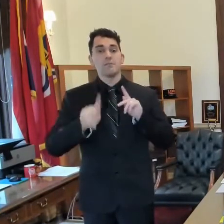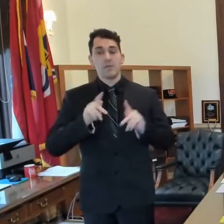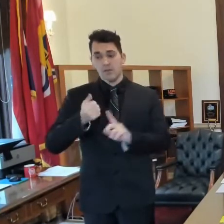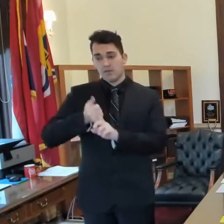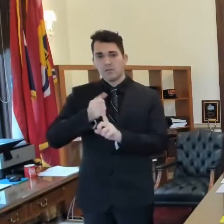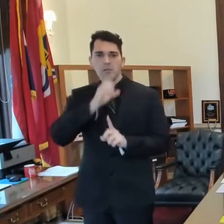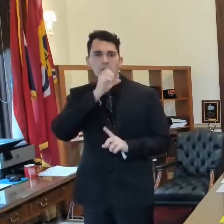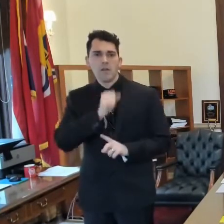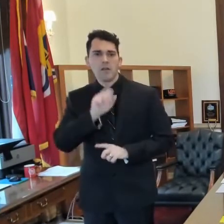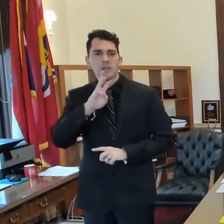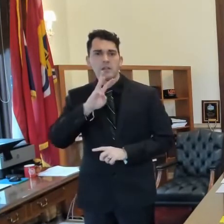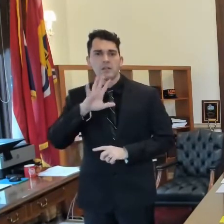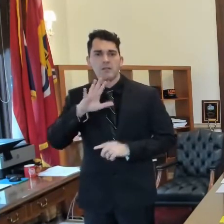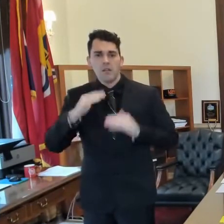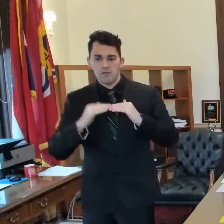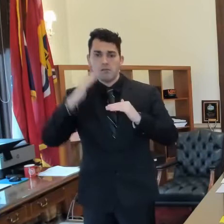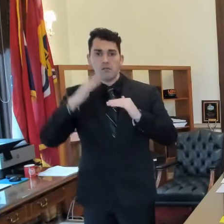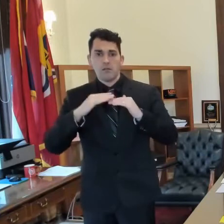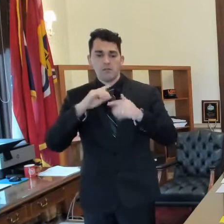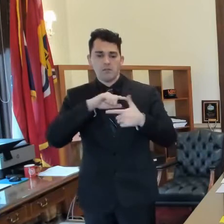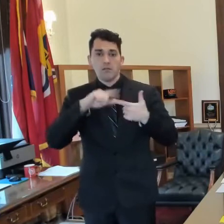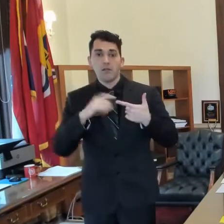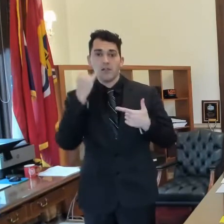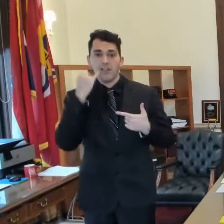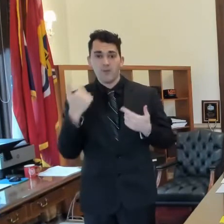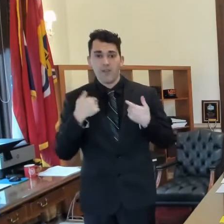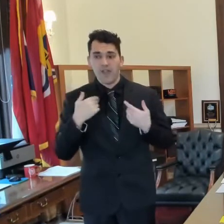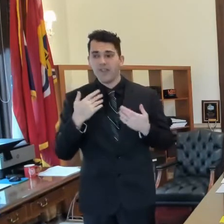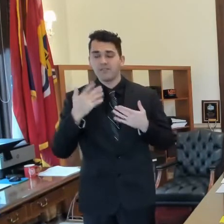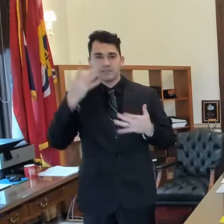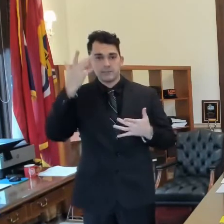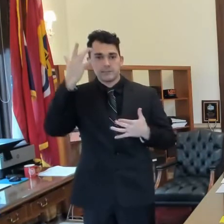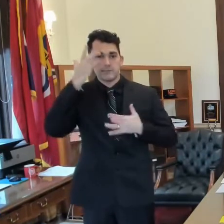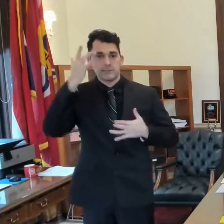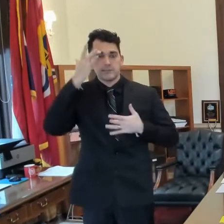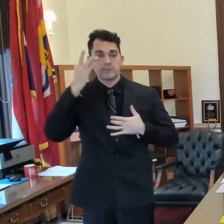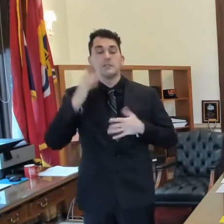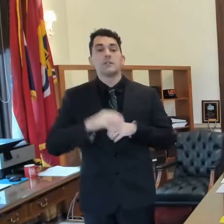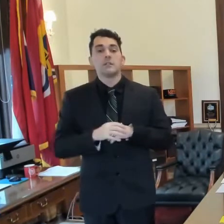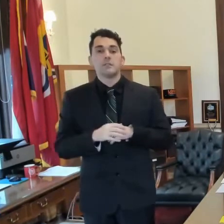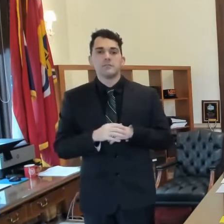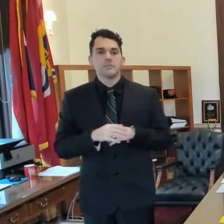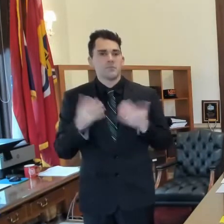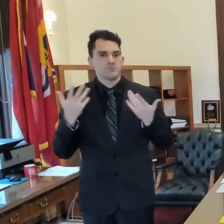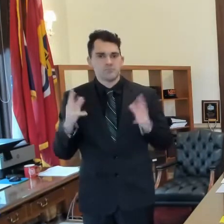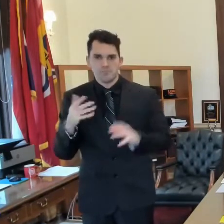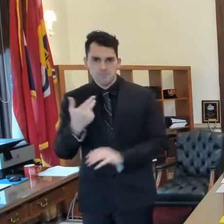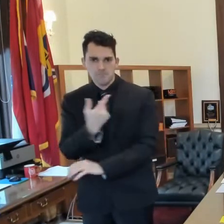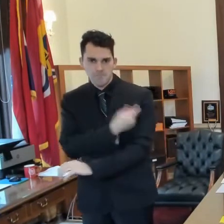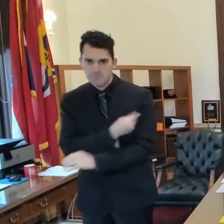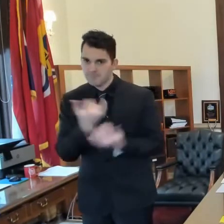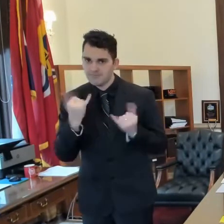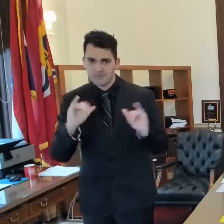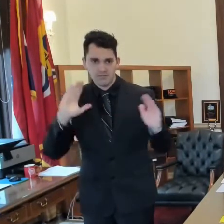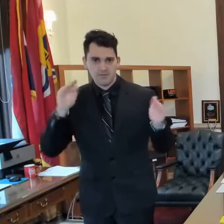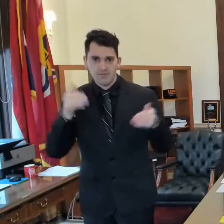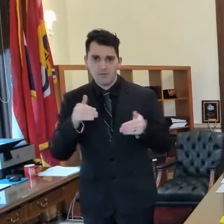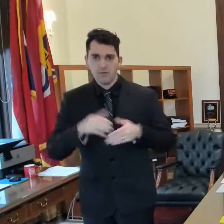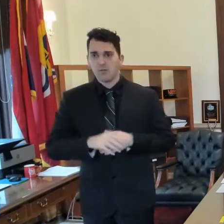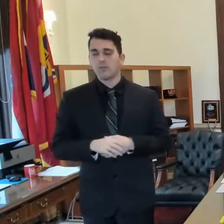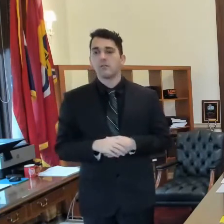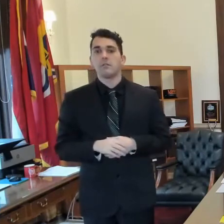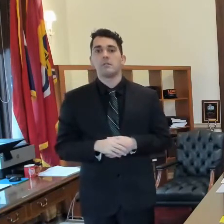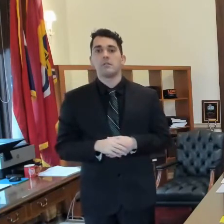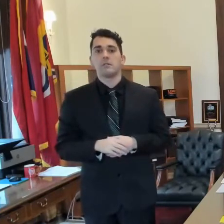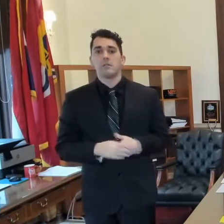with underlying health conditions vaccinated. One of the things that we do, and we're doing it again for our event